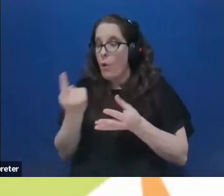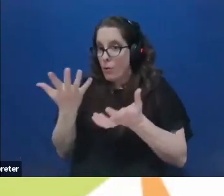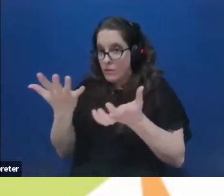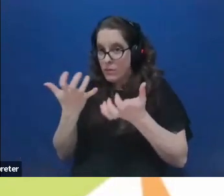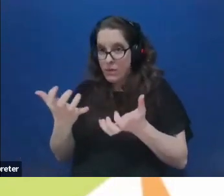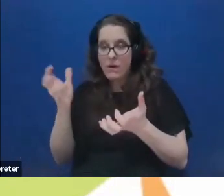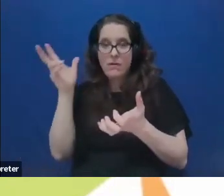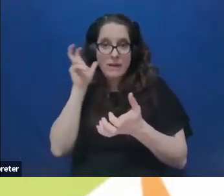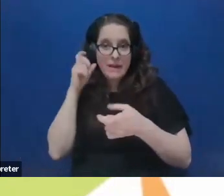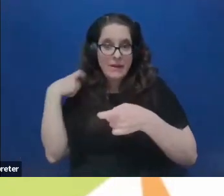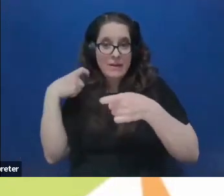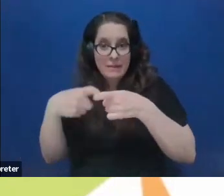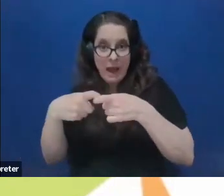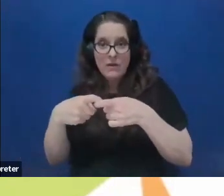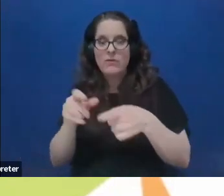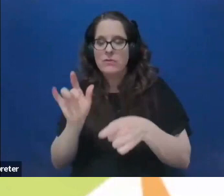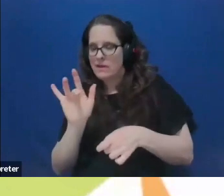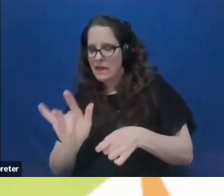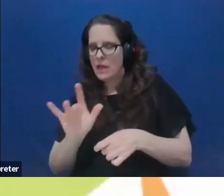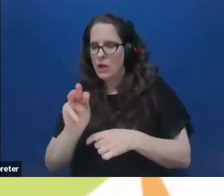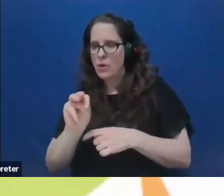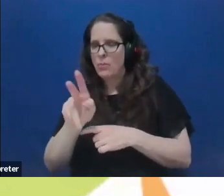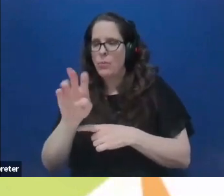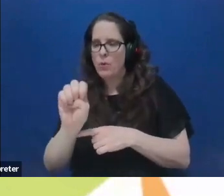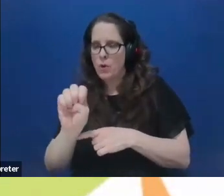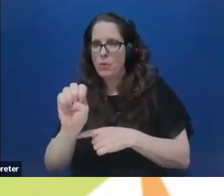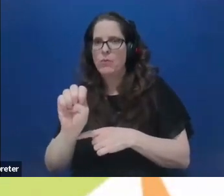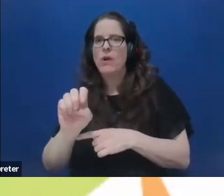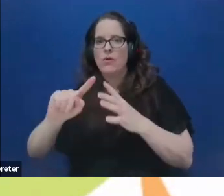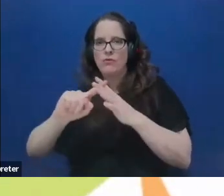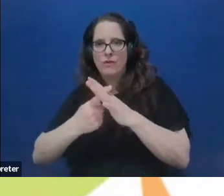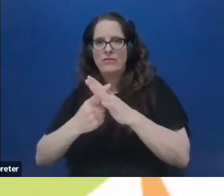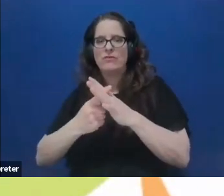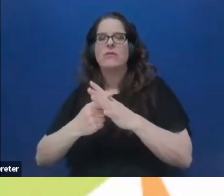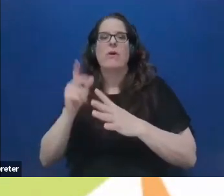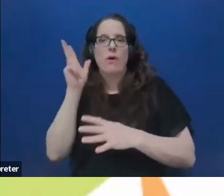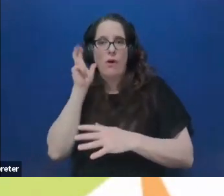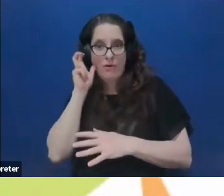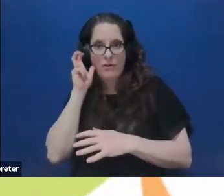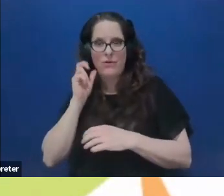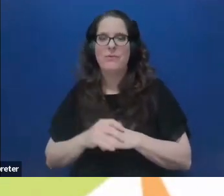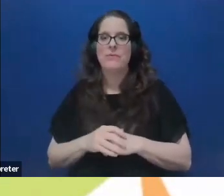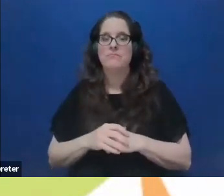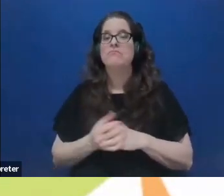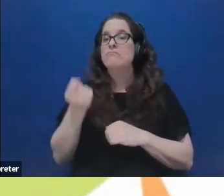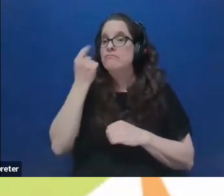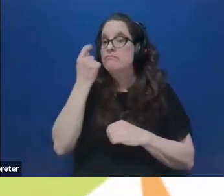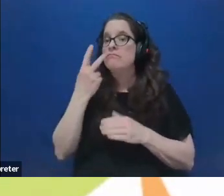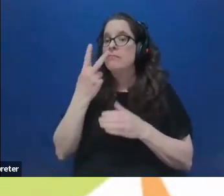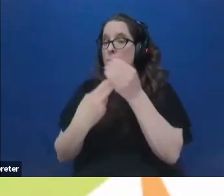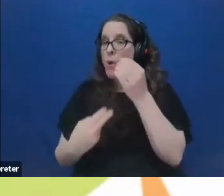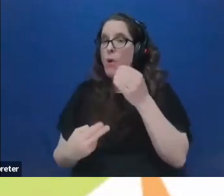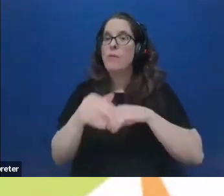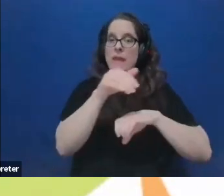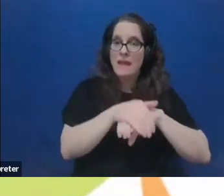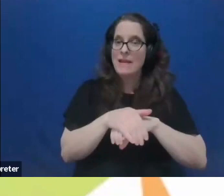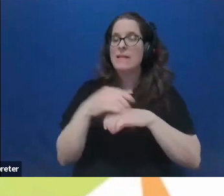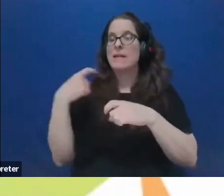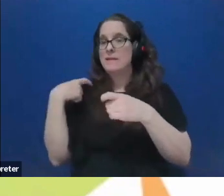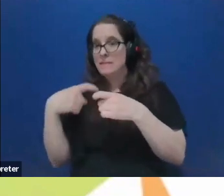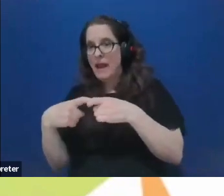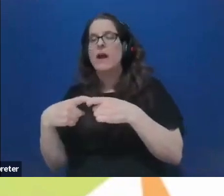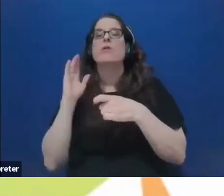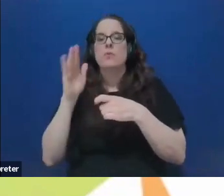only, click Mute Original Audio. The English and Spanish language versions will be archived on the PCR